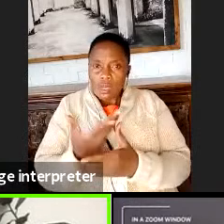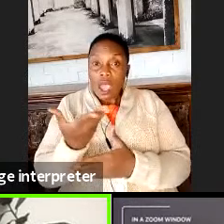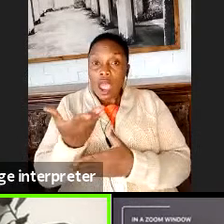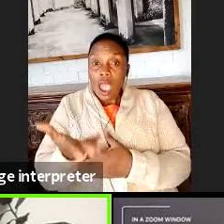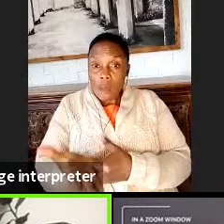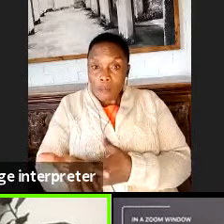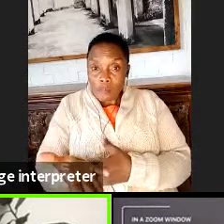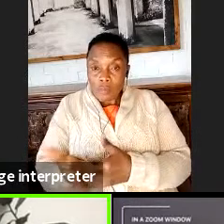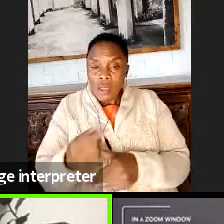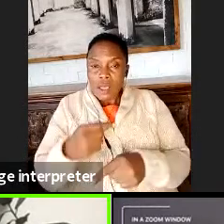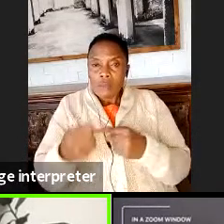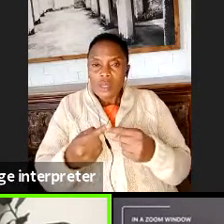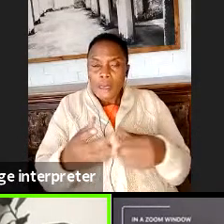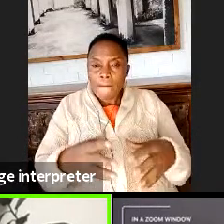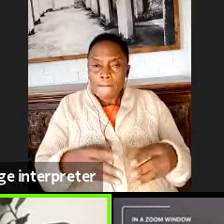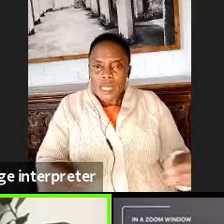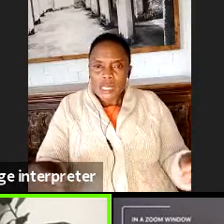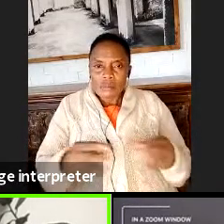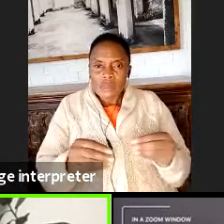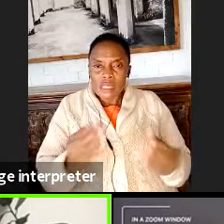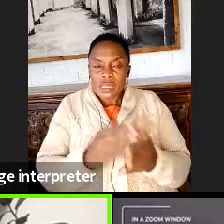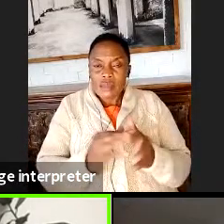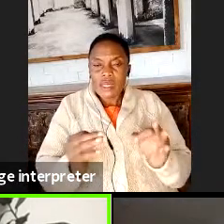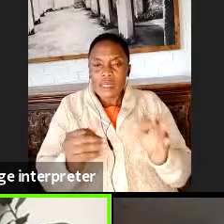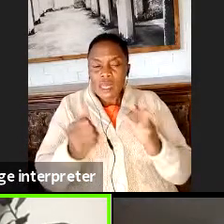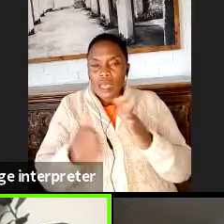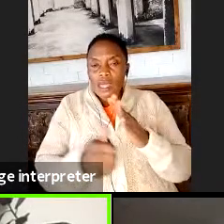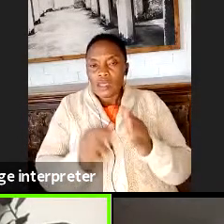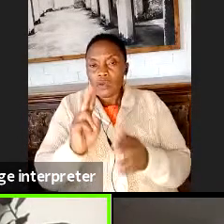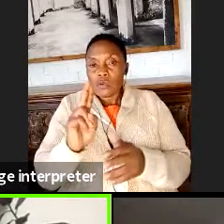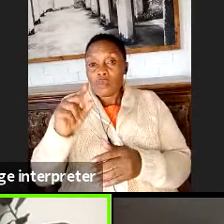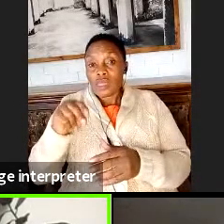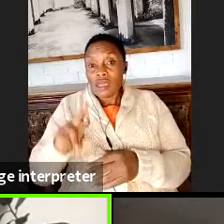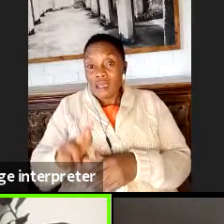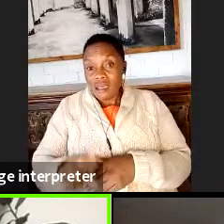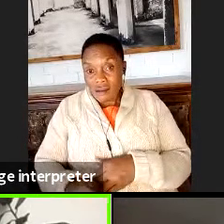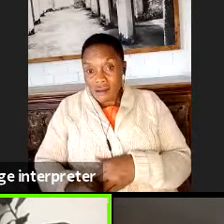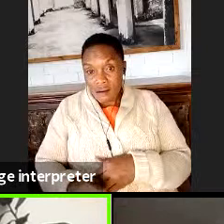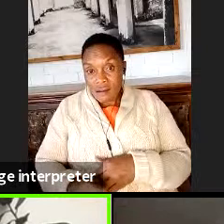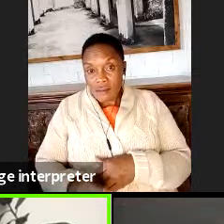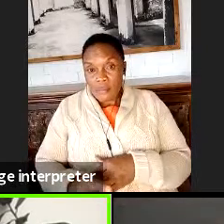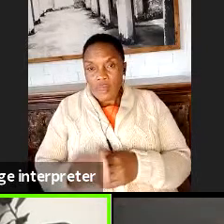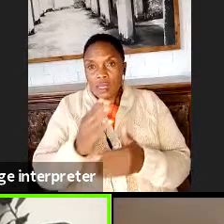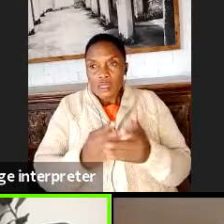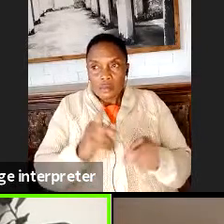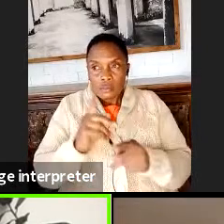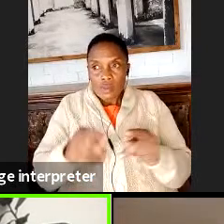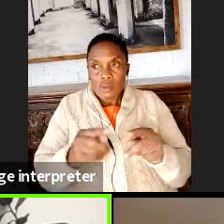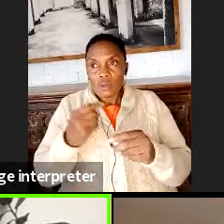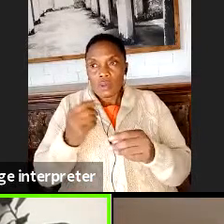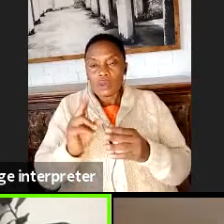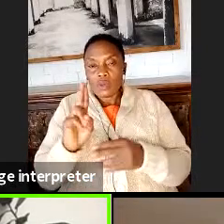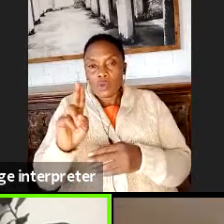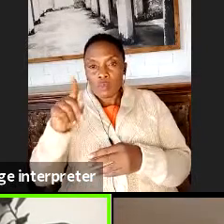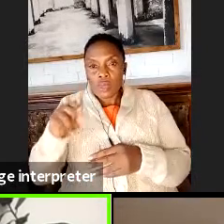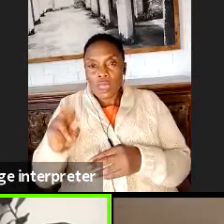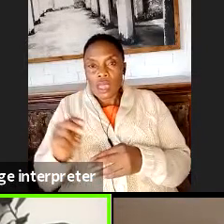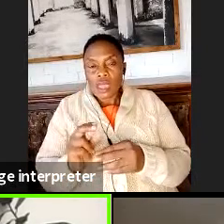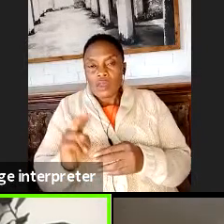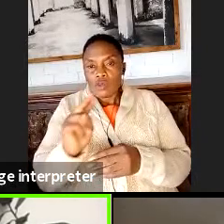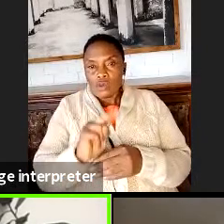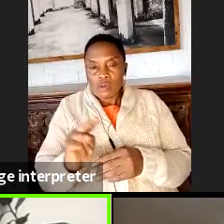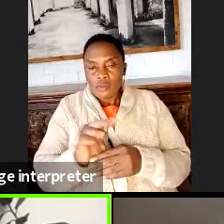of the lack of engagement in the UPR. So for those who aren't familiar, the UPR is the Universal